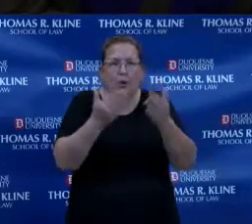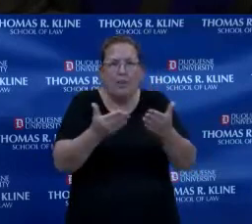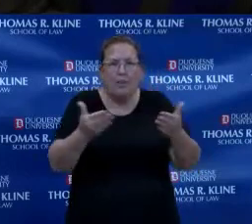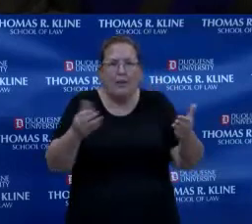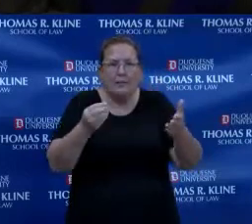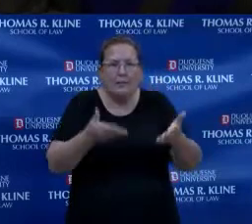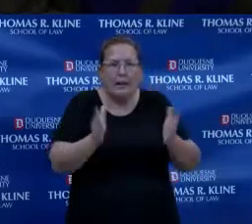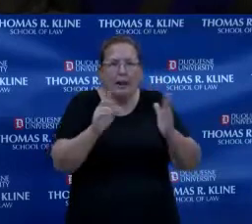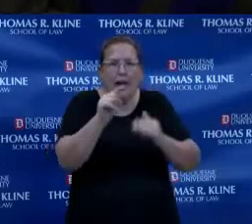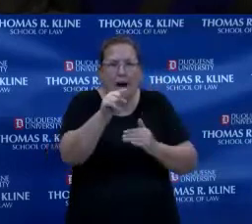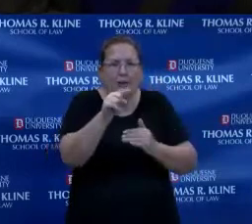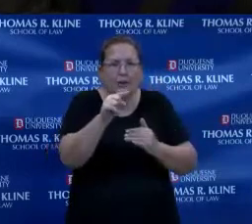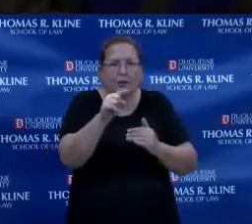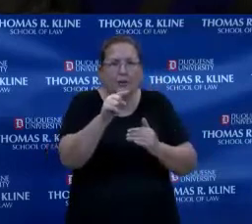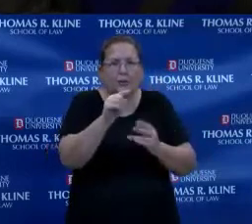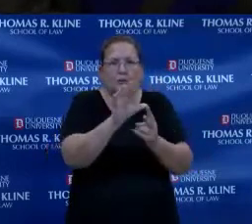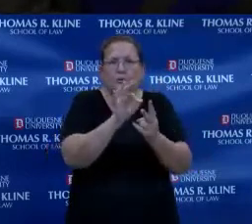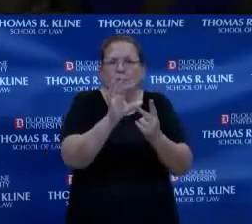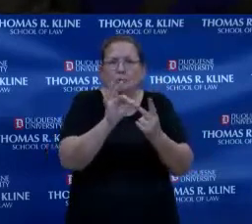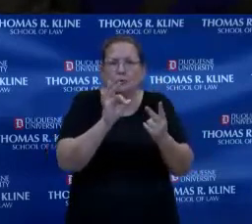to choose the greatest good.